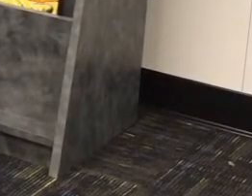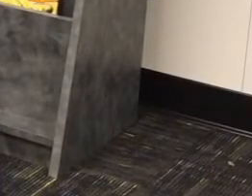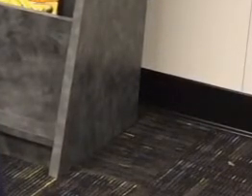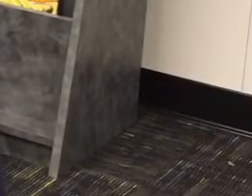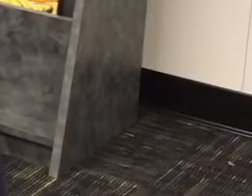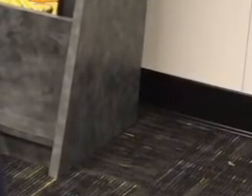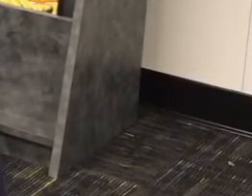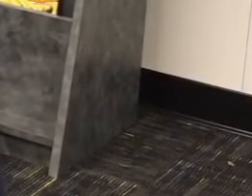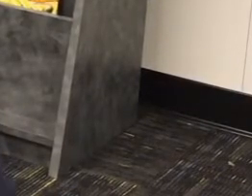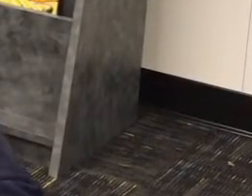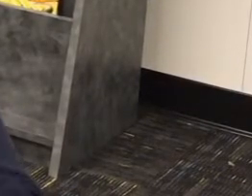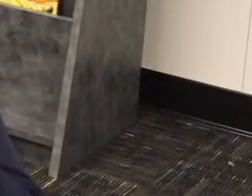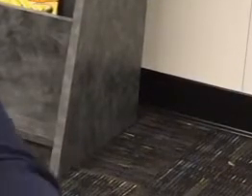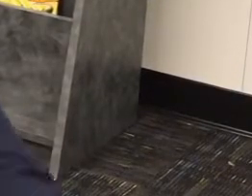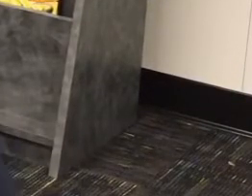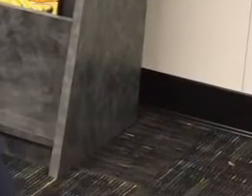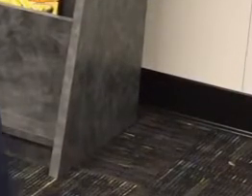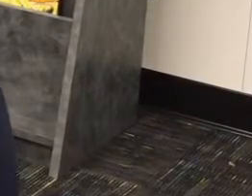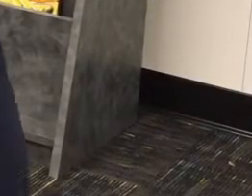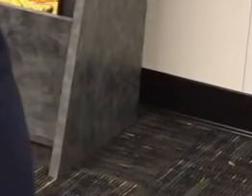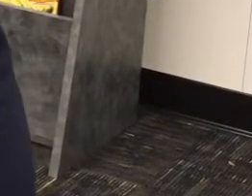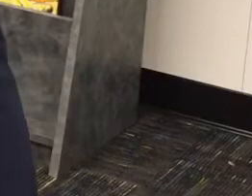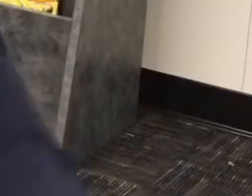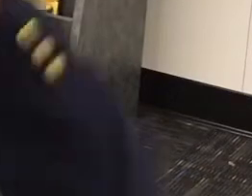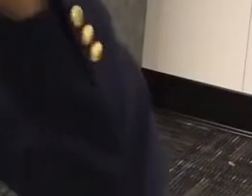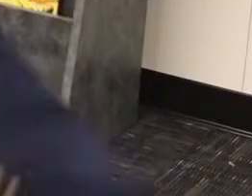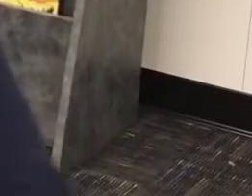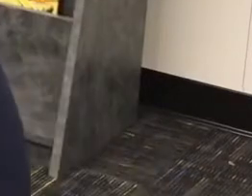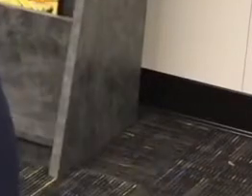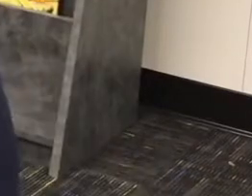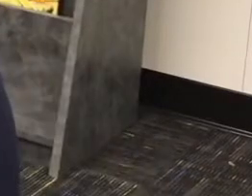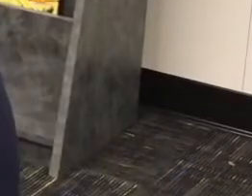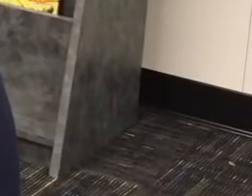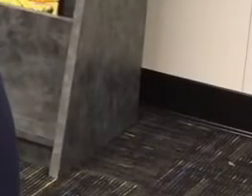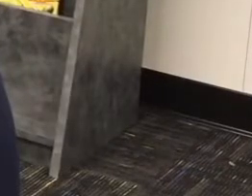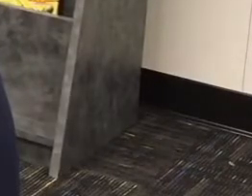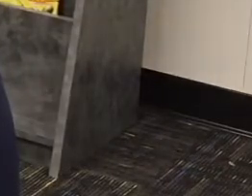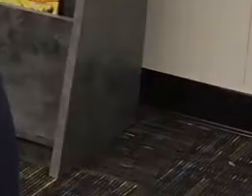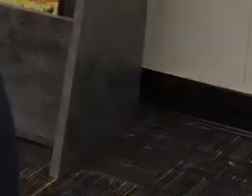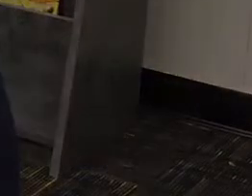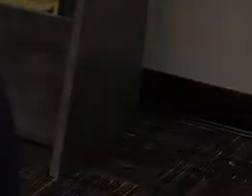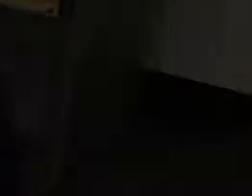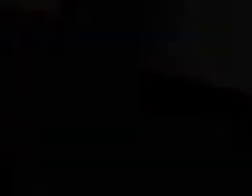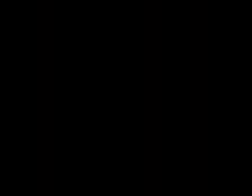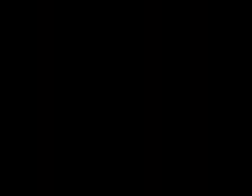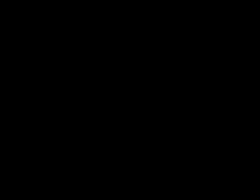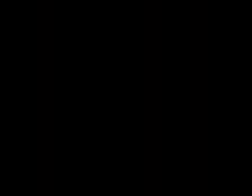So join me and get on the bus. Bye-bye.